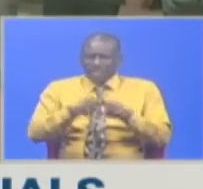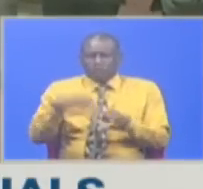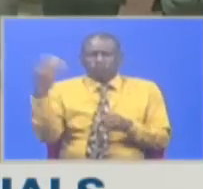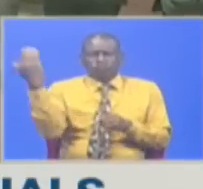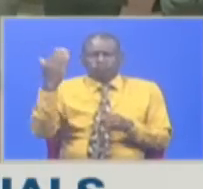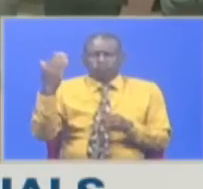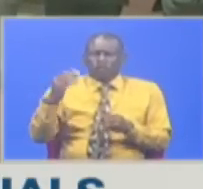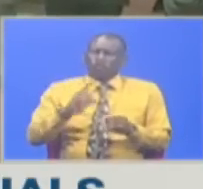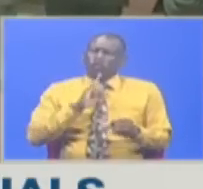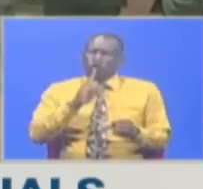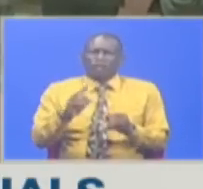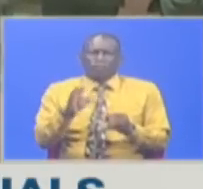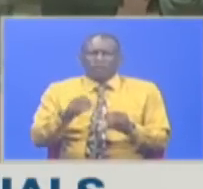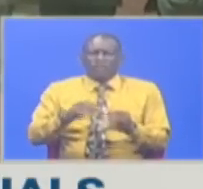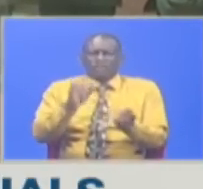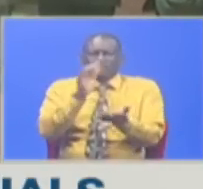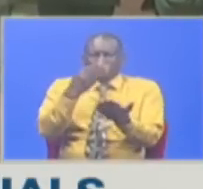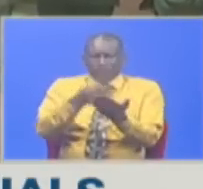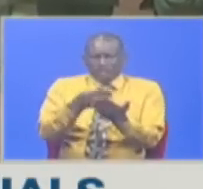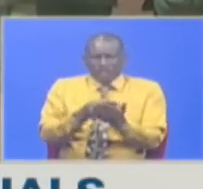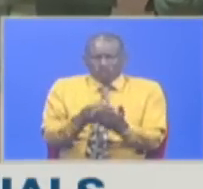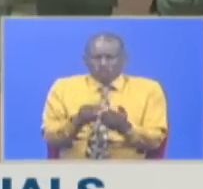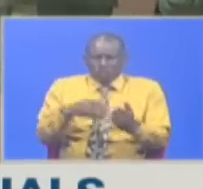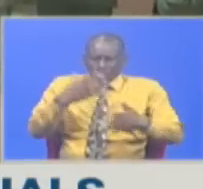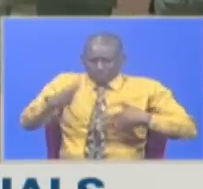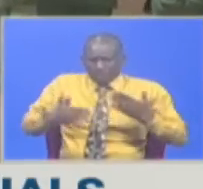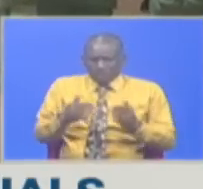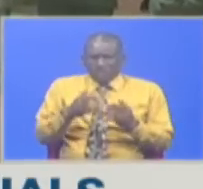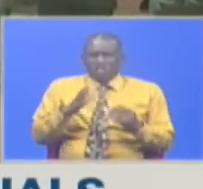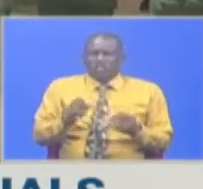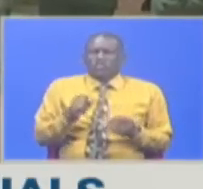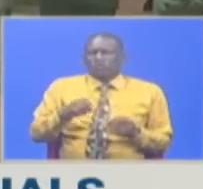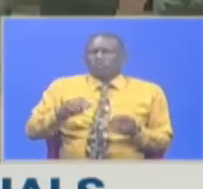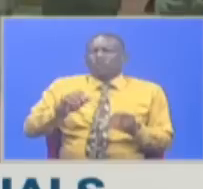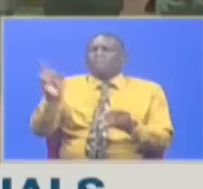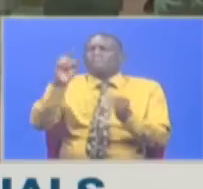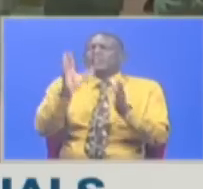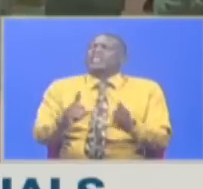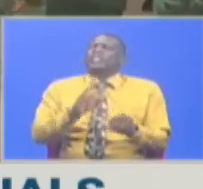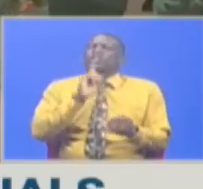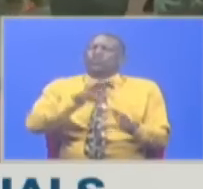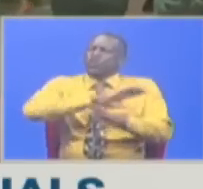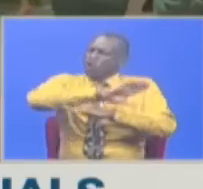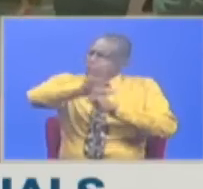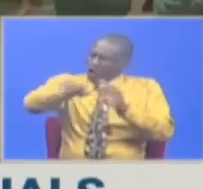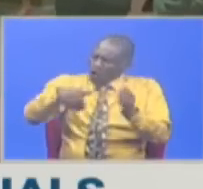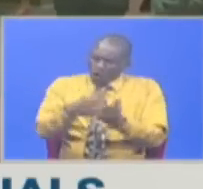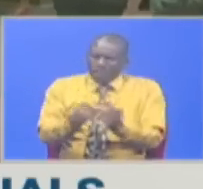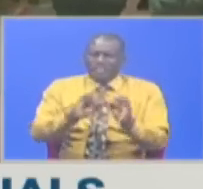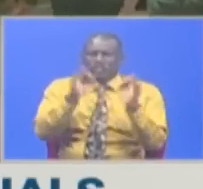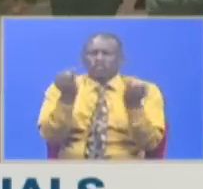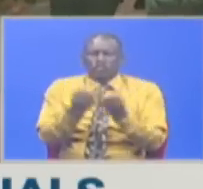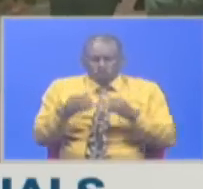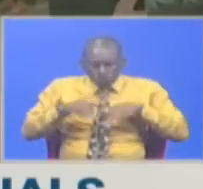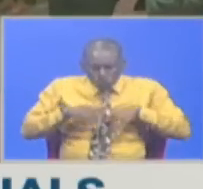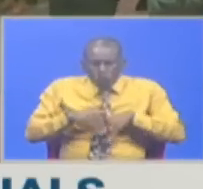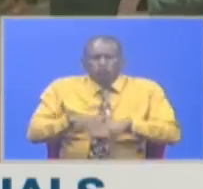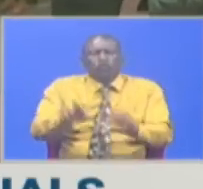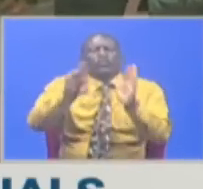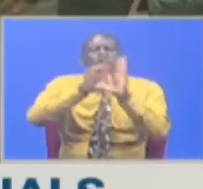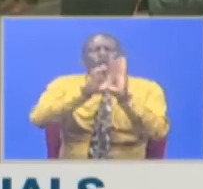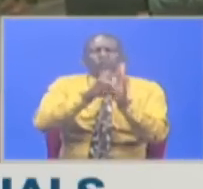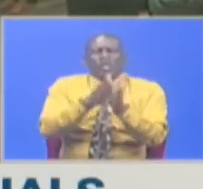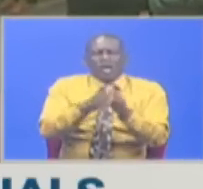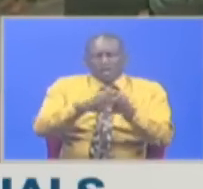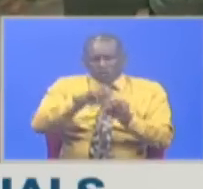financial discipline, CS Ukur Yatani asked all state agencies in today's meeting to adhere to the existing laws and also